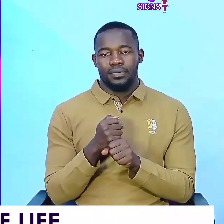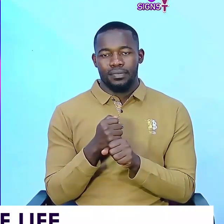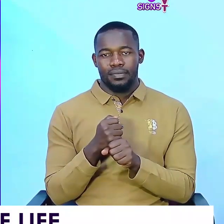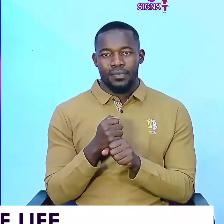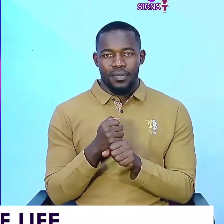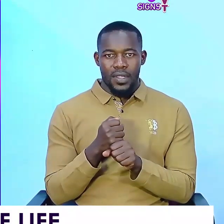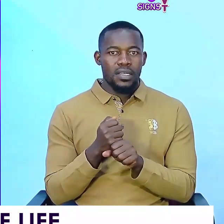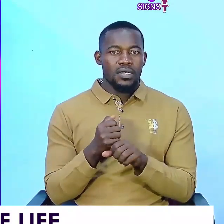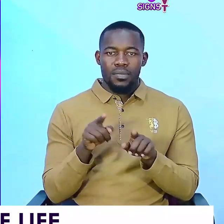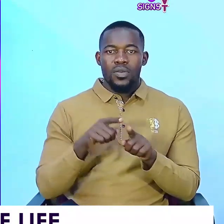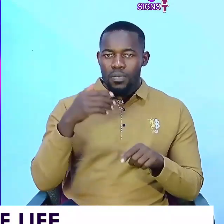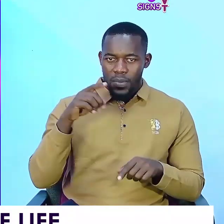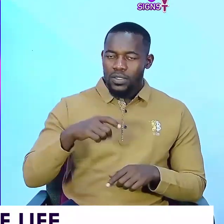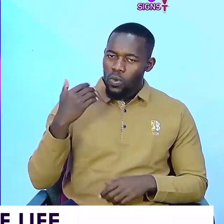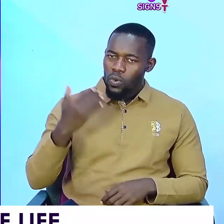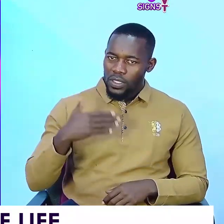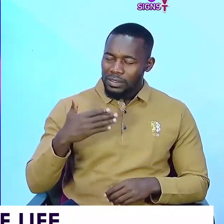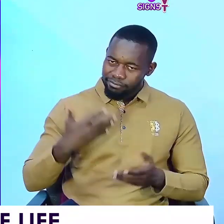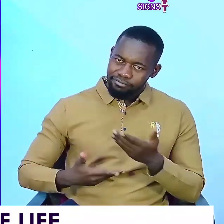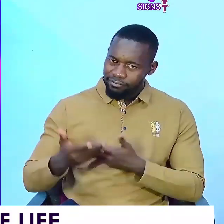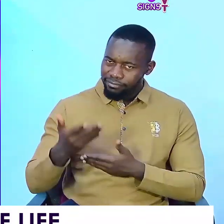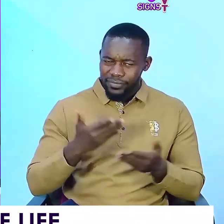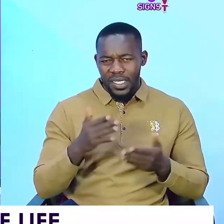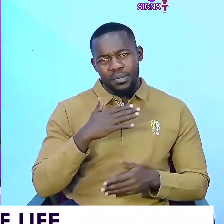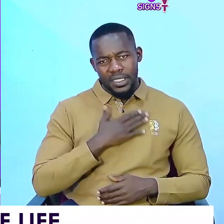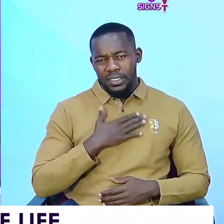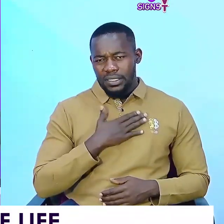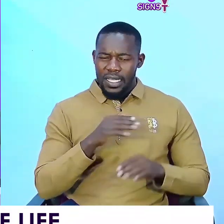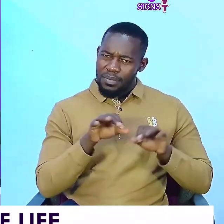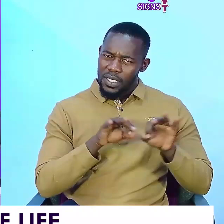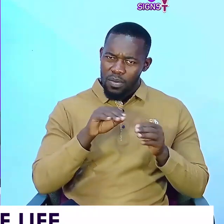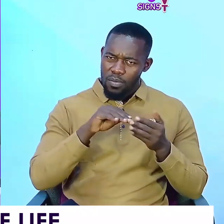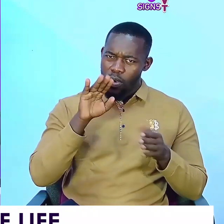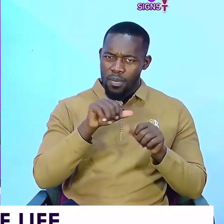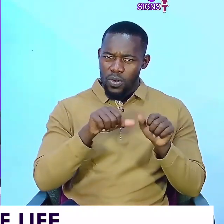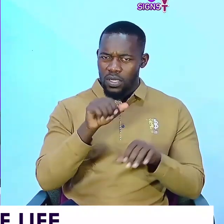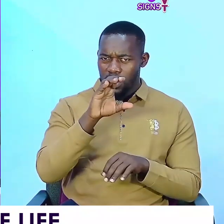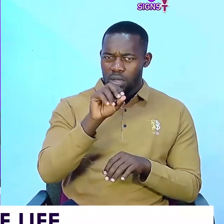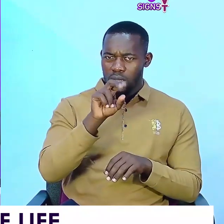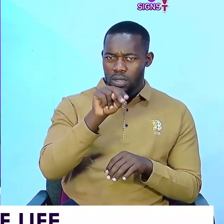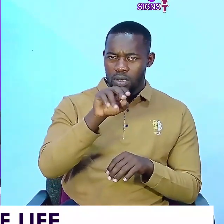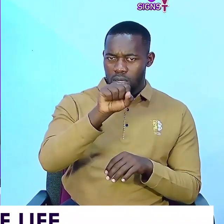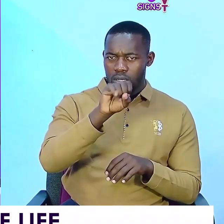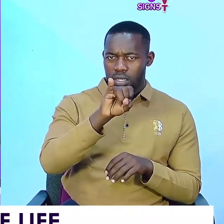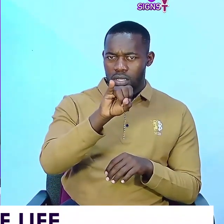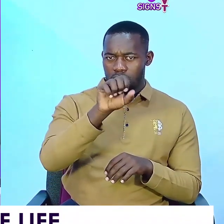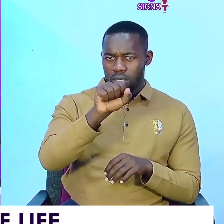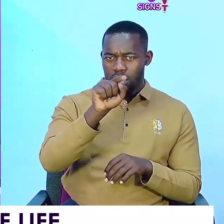be consistent. Give So me an it's- example of a consistent issue. I